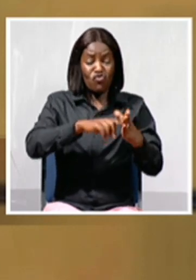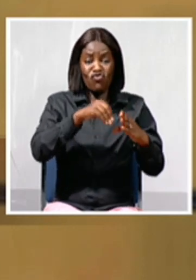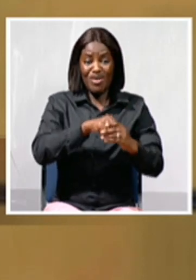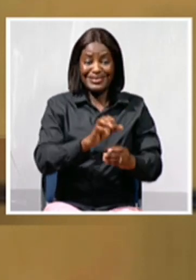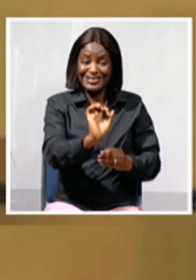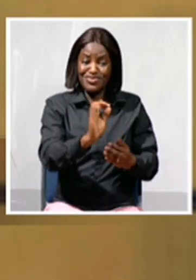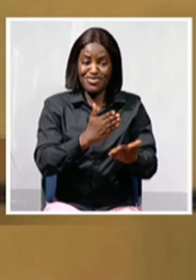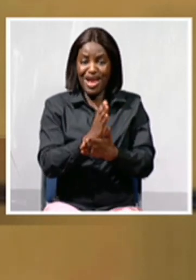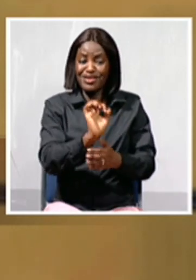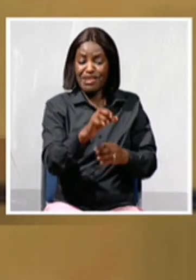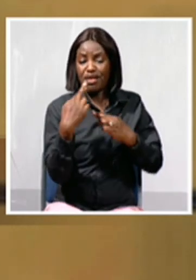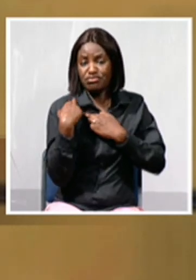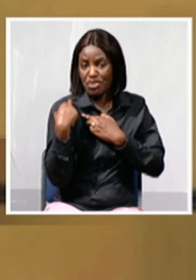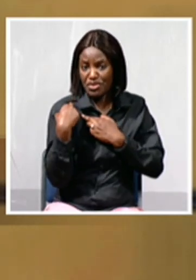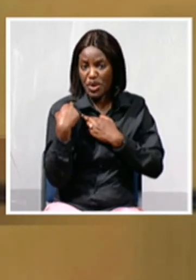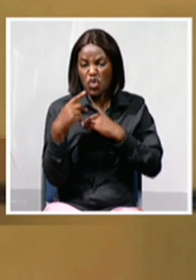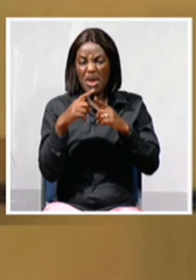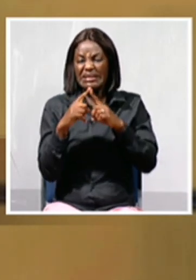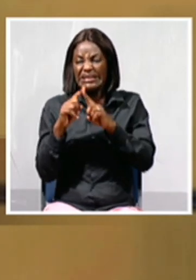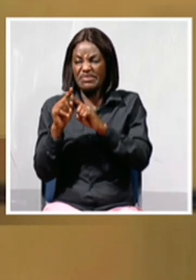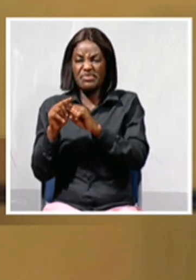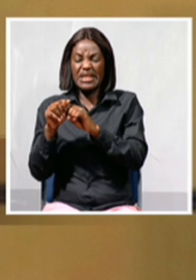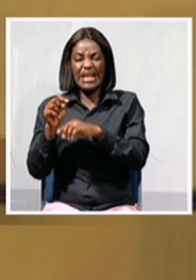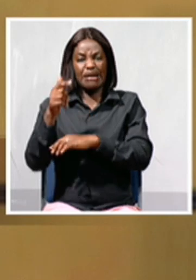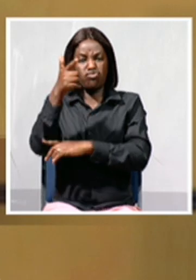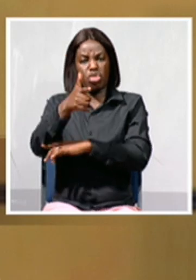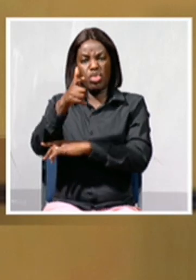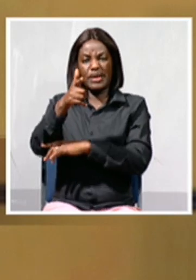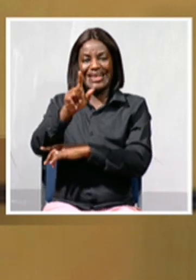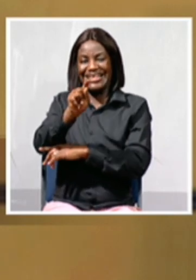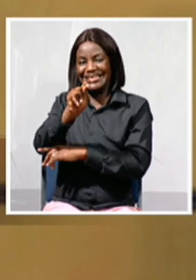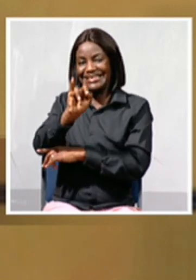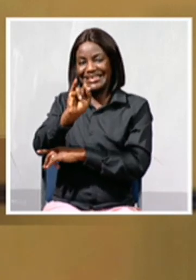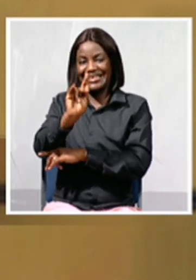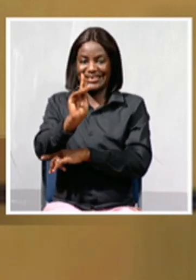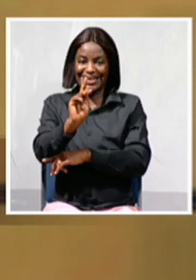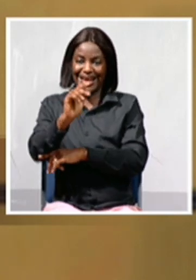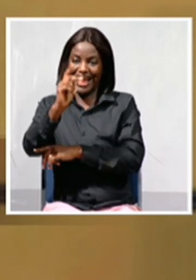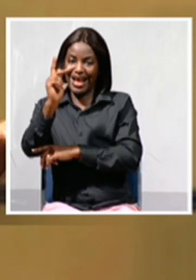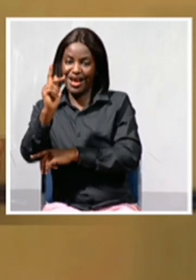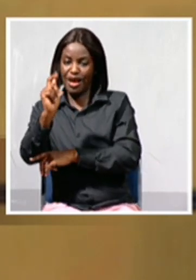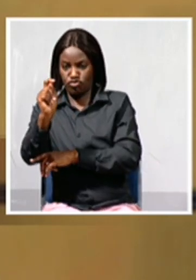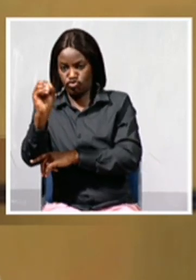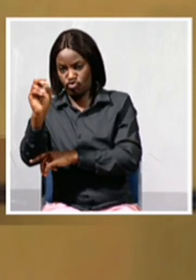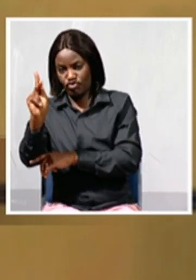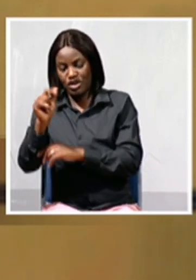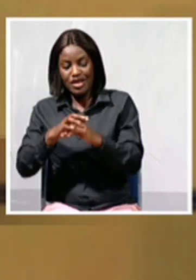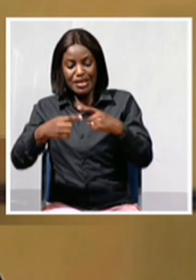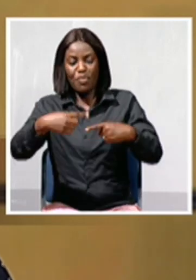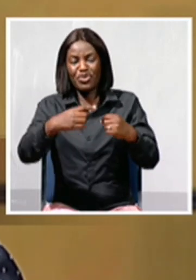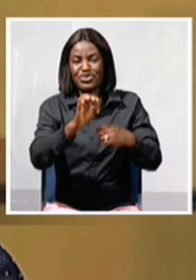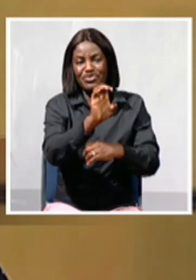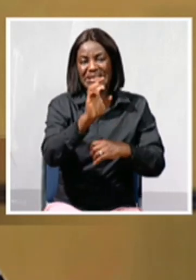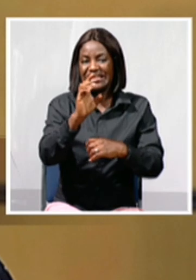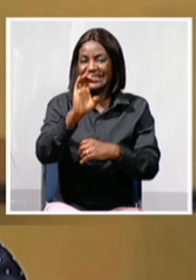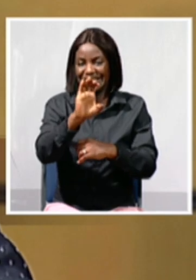And of course, we have used platforms like TikTok so that in 30 seconds you learn the importance of voting, the purposes of the ECN, you know, things like that.